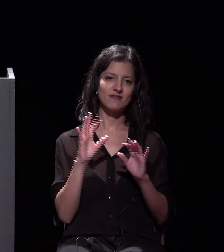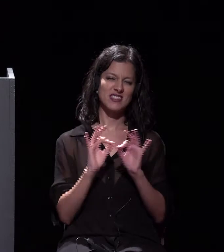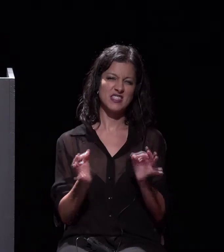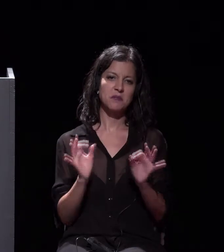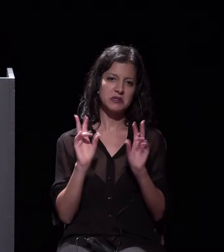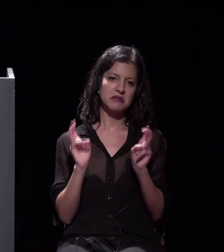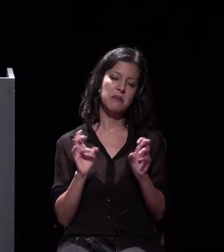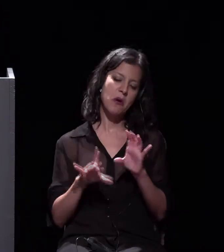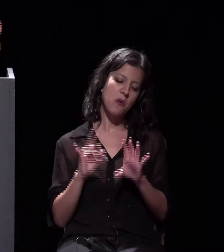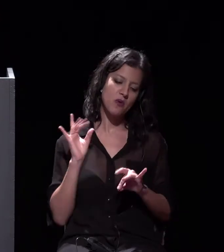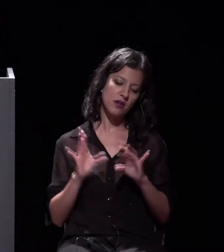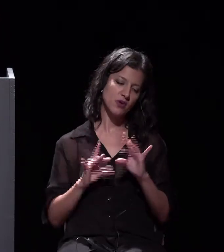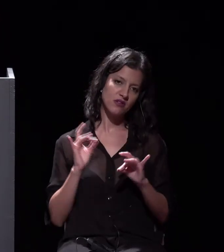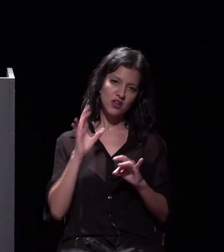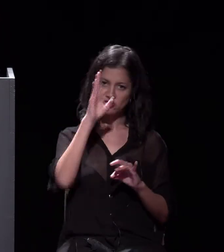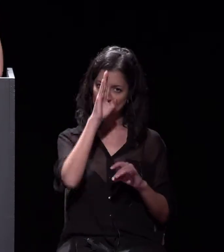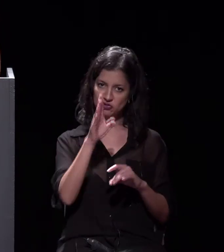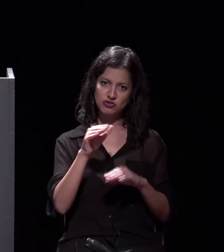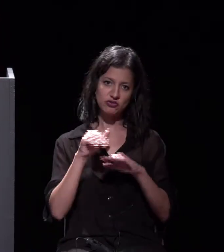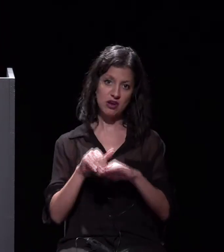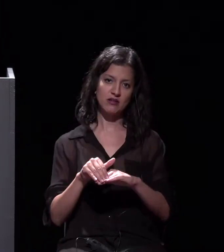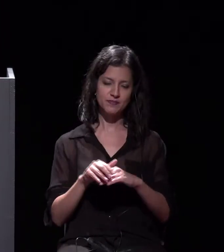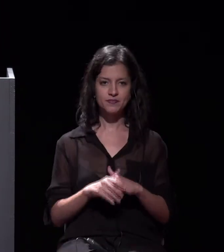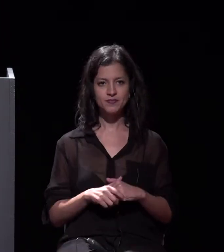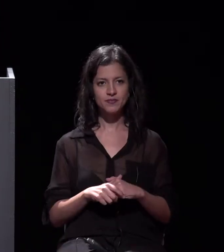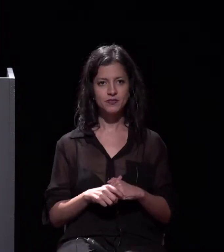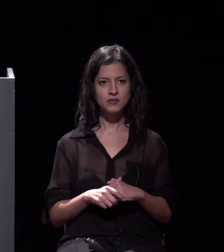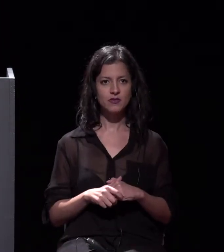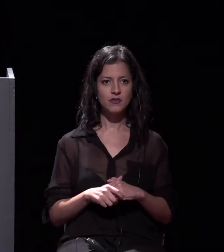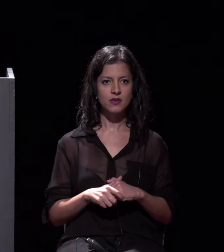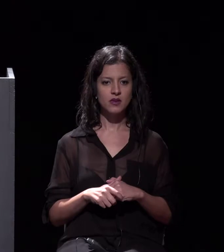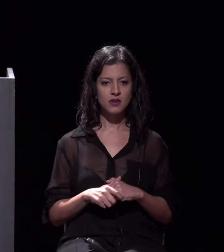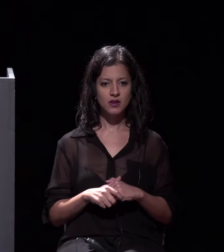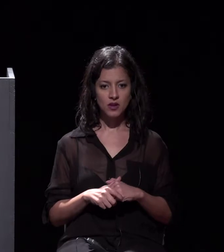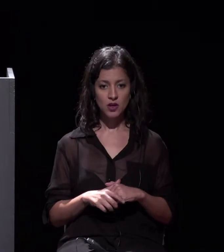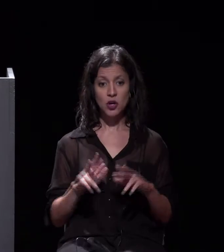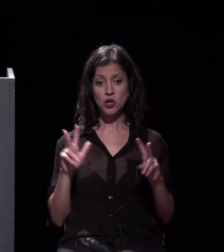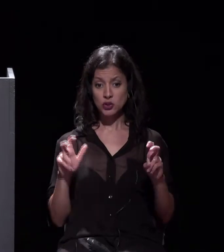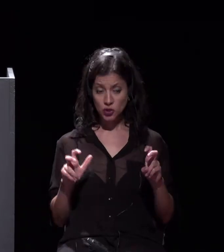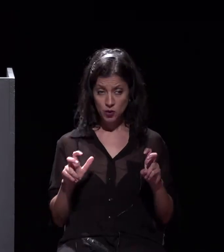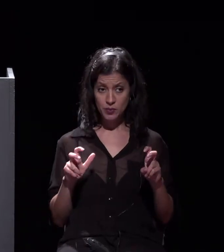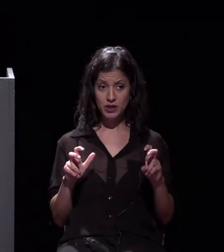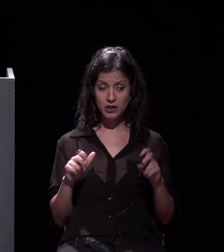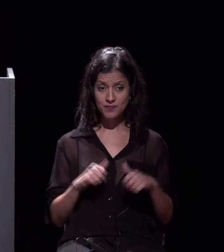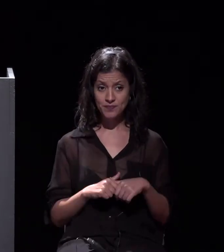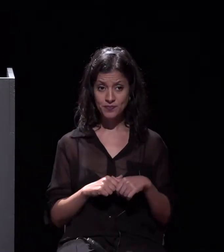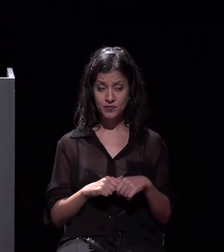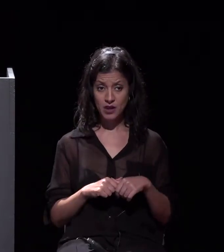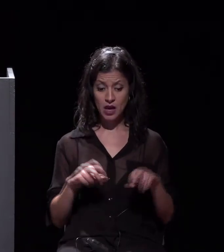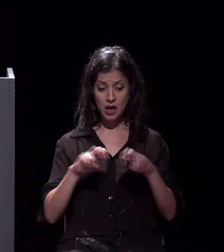being kind of mythologized as the kind of point of origin for our so-called new museology.